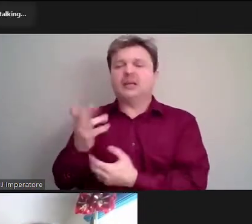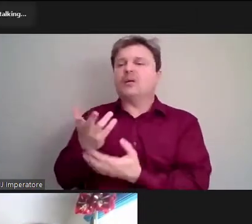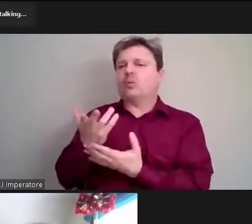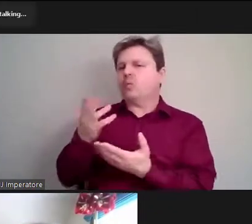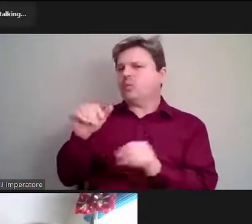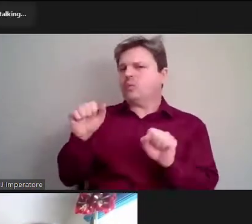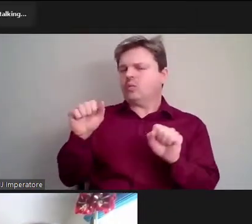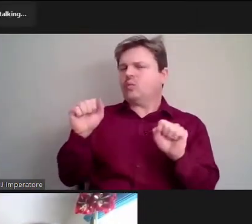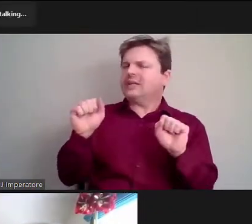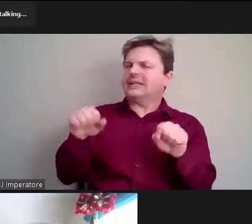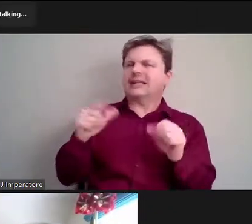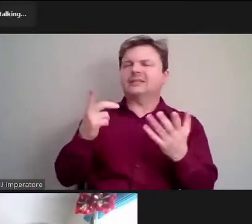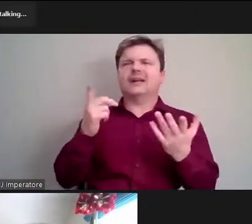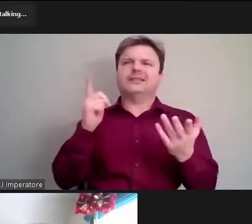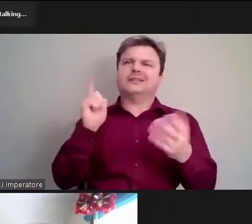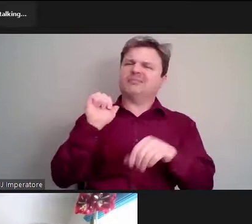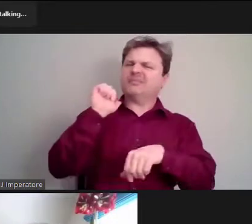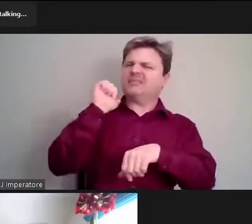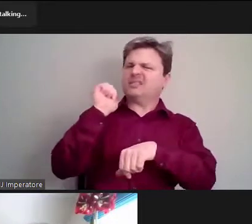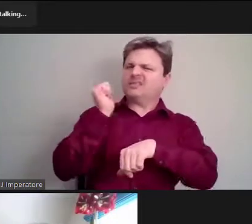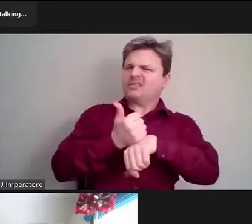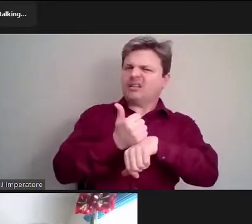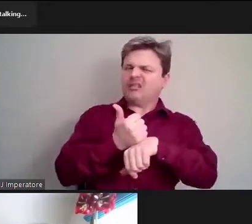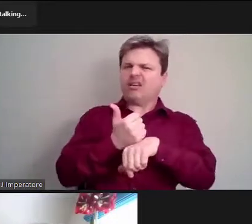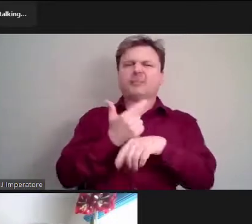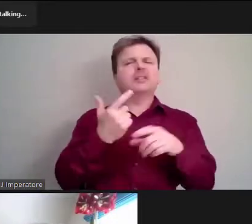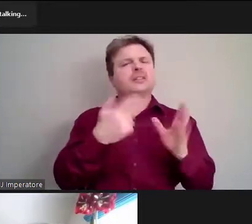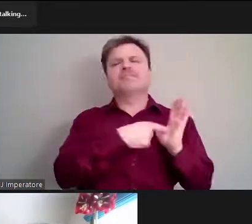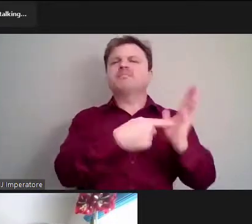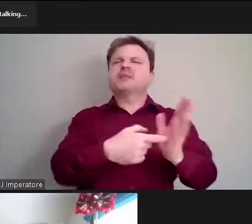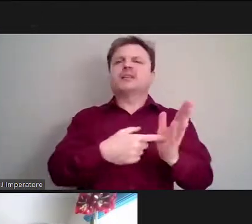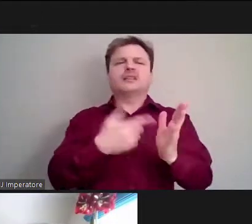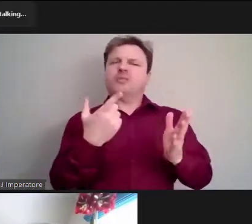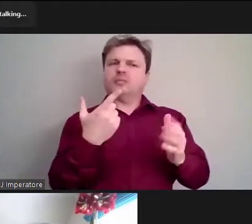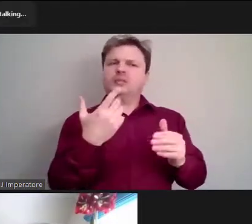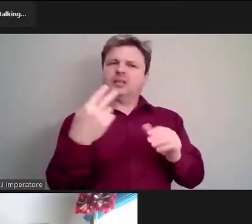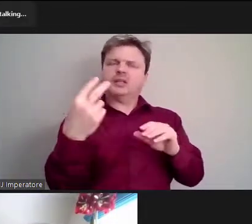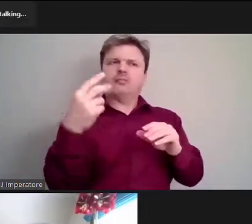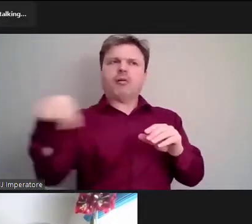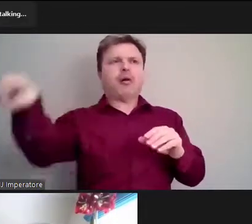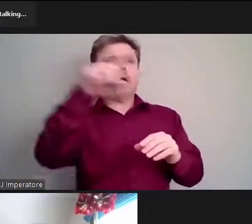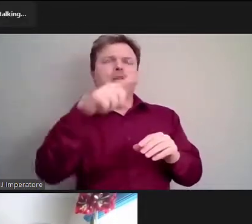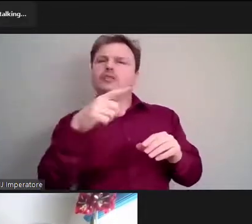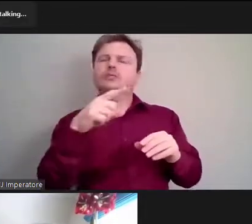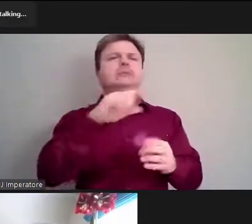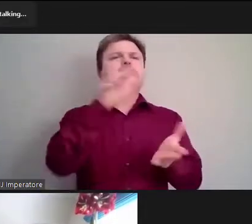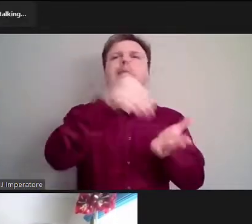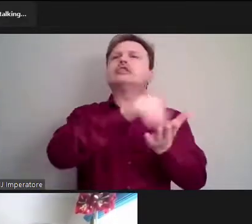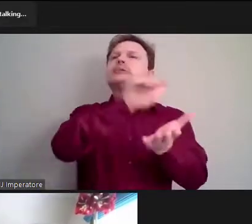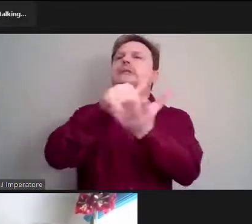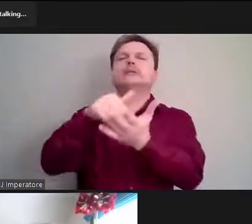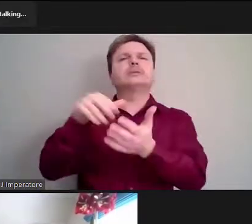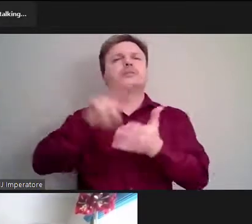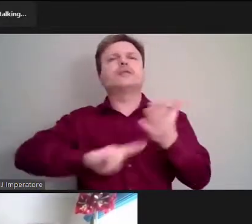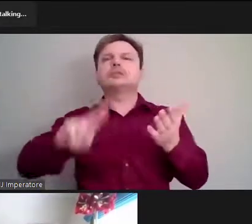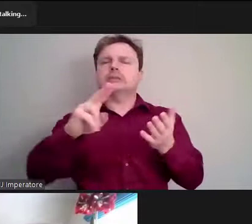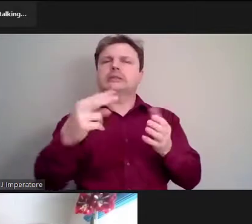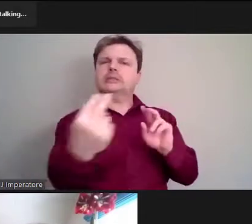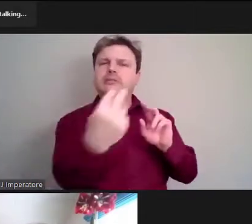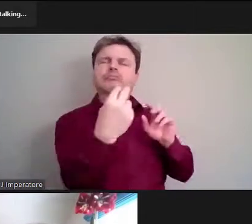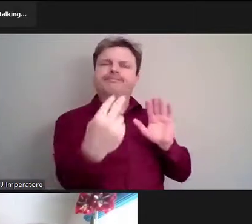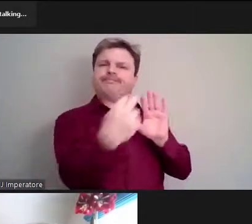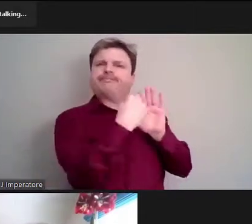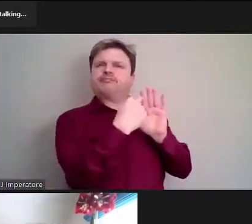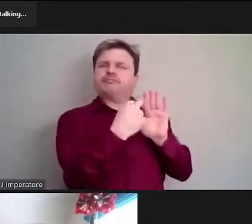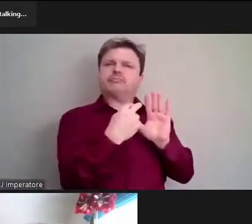kind of set the floor and be an example for other writing centers and other universities to look